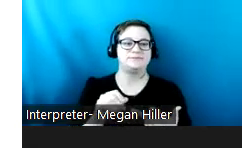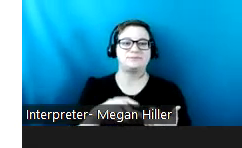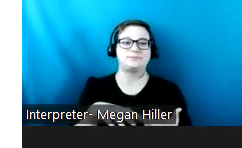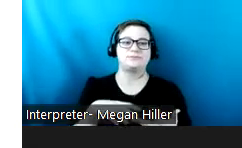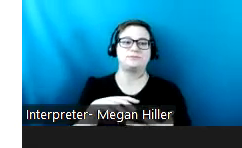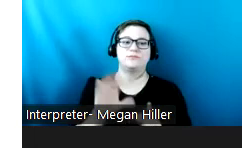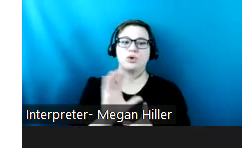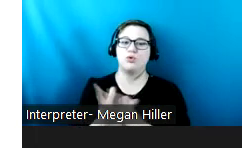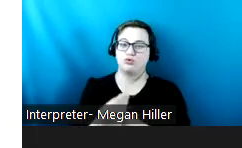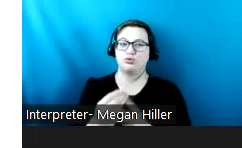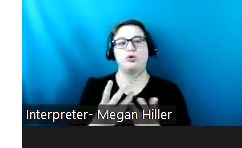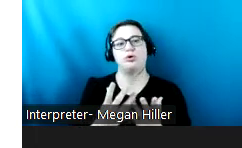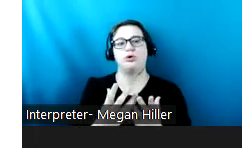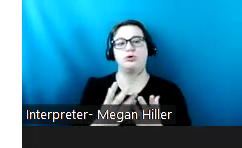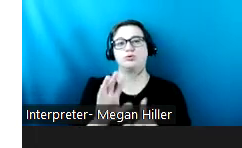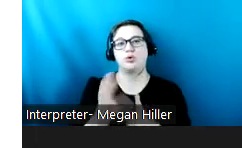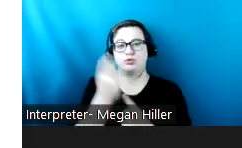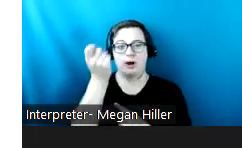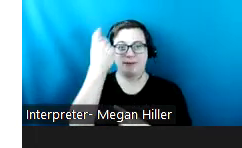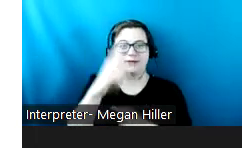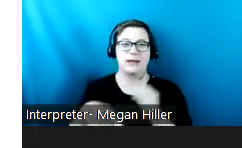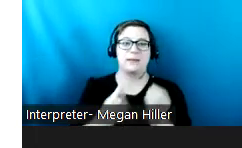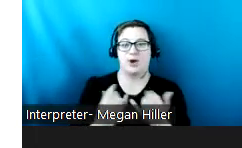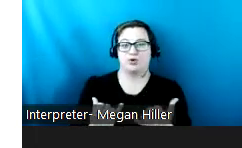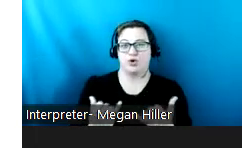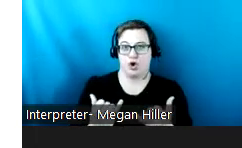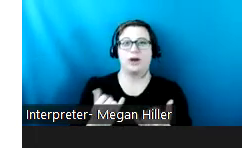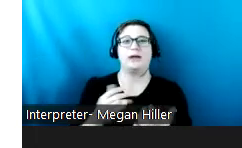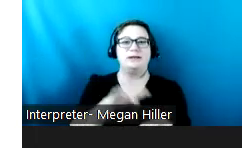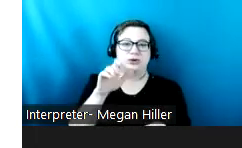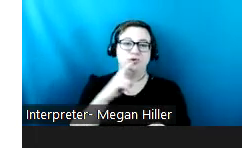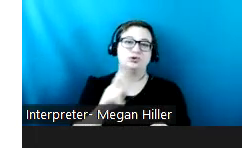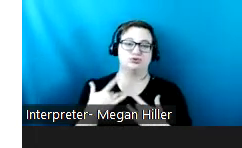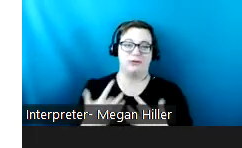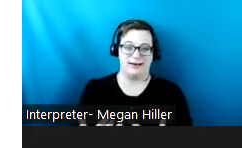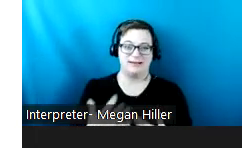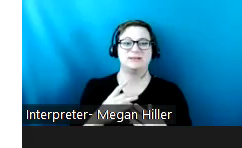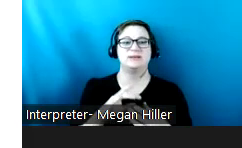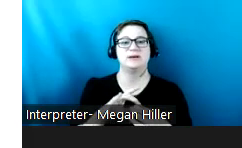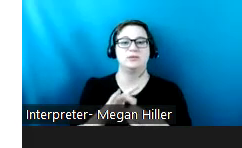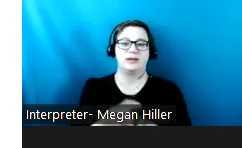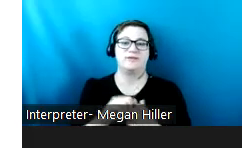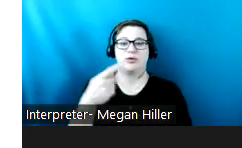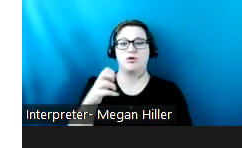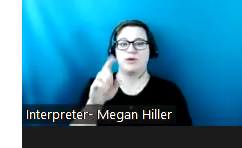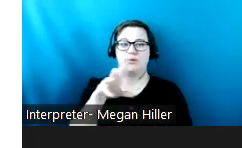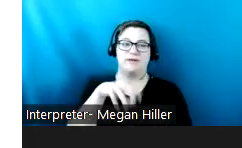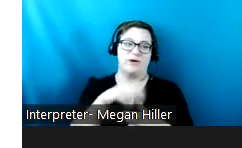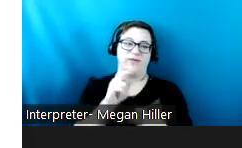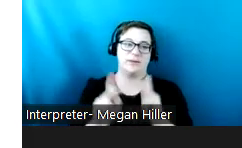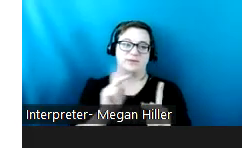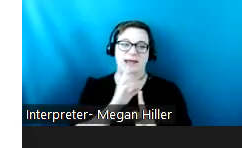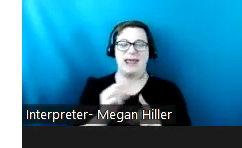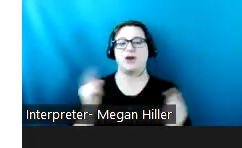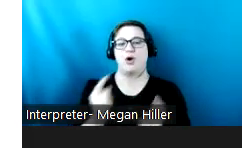cultural competency related to current misuse trends for opioid involved individuals, and harm reduction and trauma-informed practices in the treatment